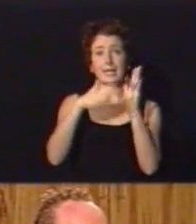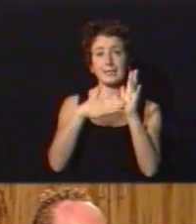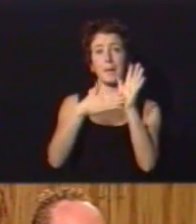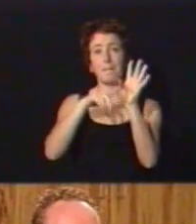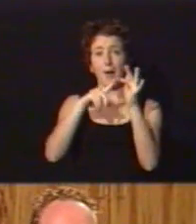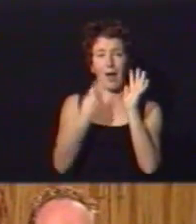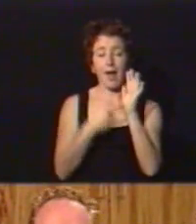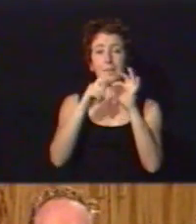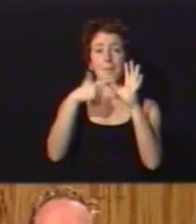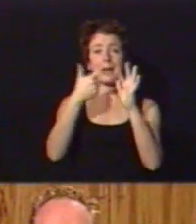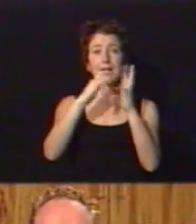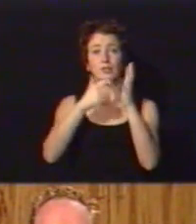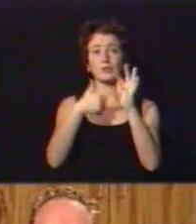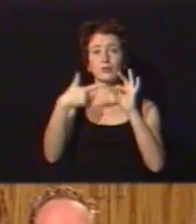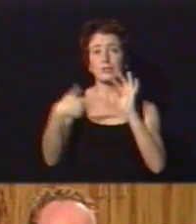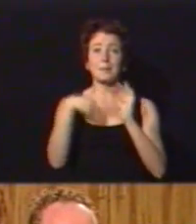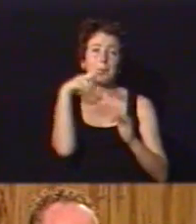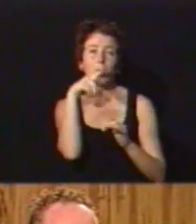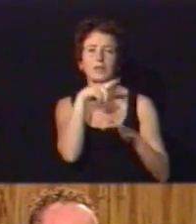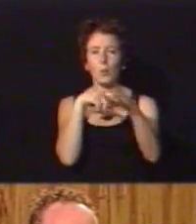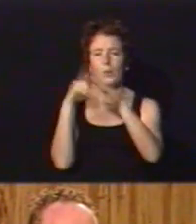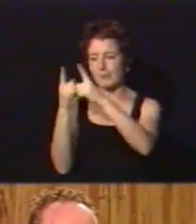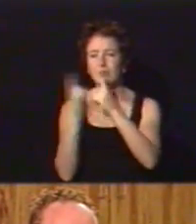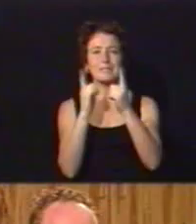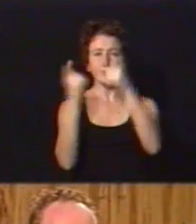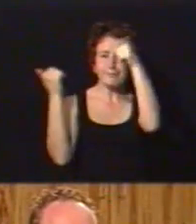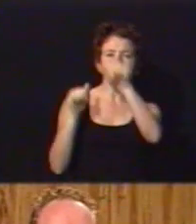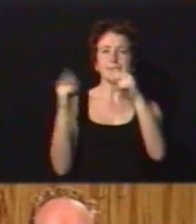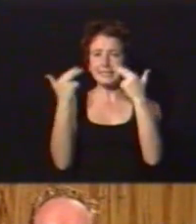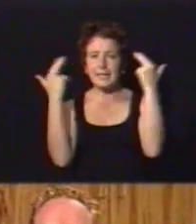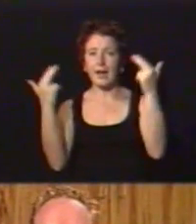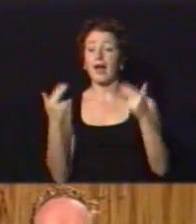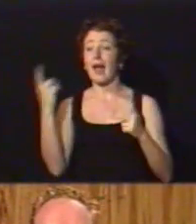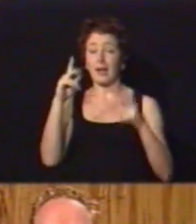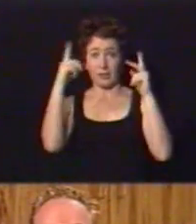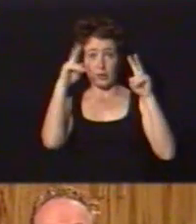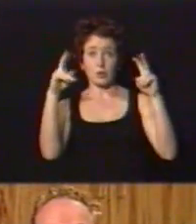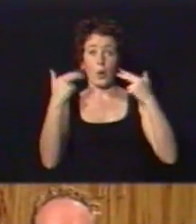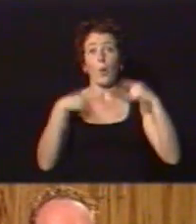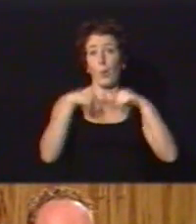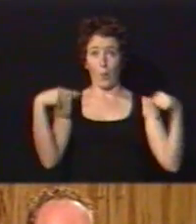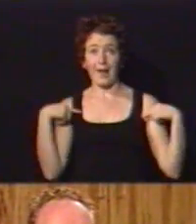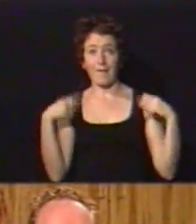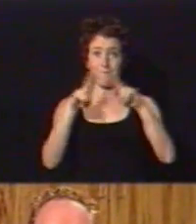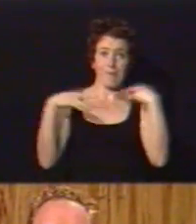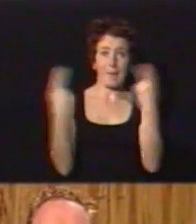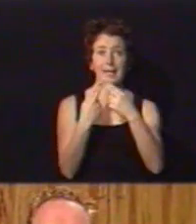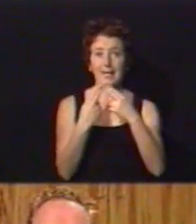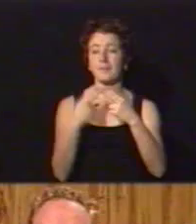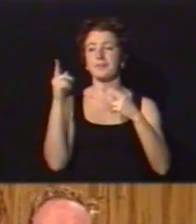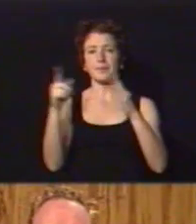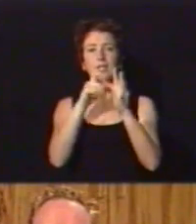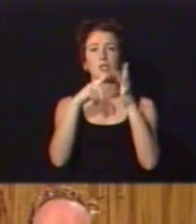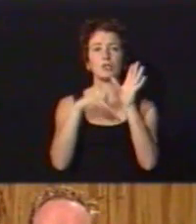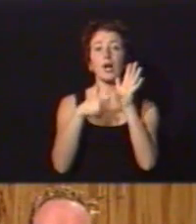the victims of the US terrorist attack. And whilst we're on that, another song, We Are Family, is going to be re-recorded by Diana Ross, Sugar Ray,